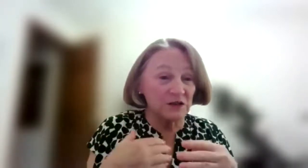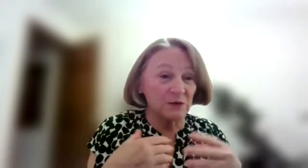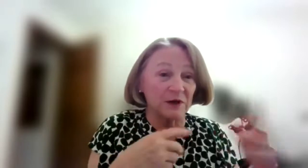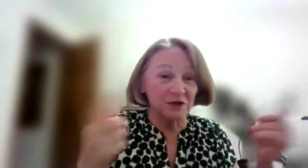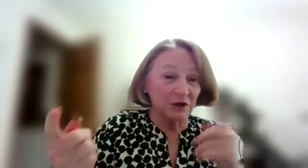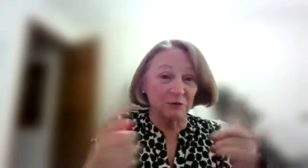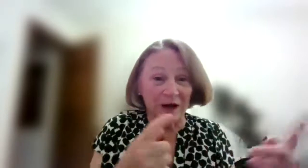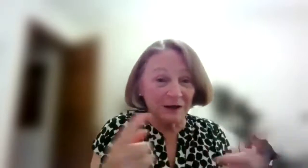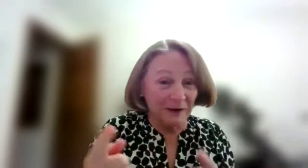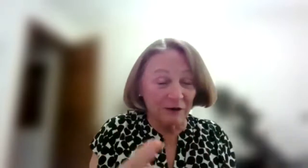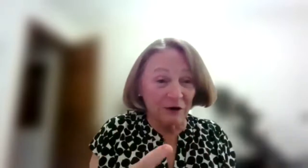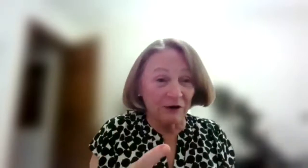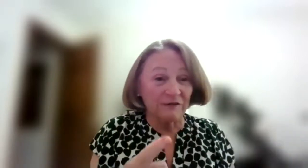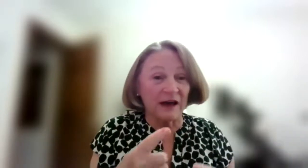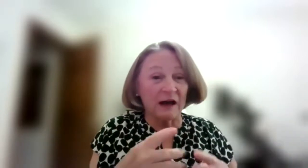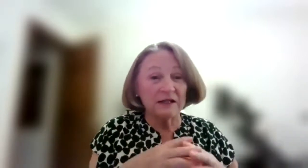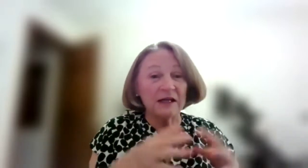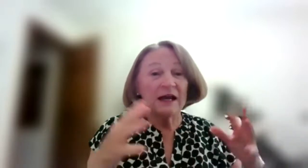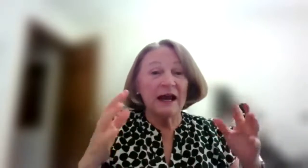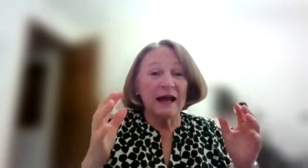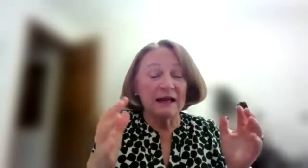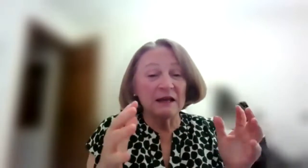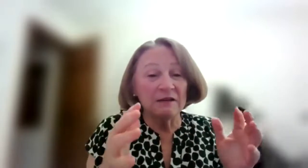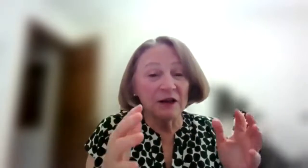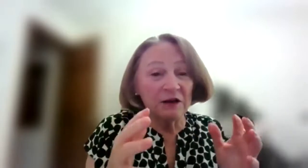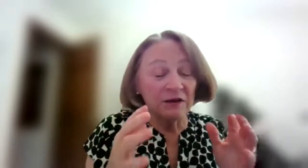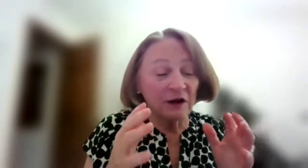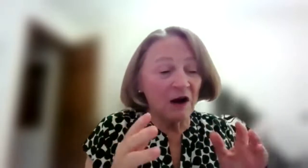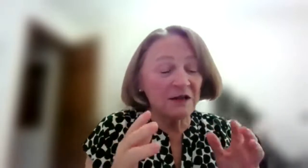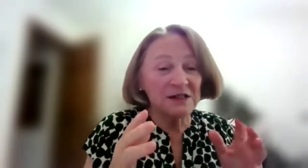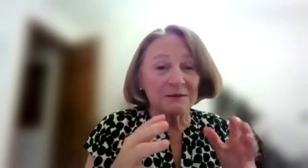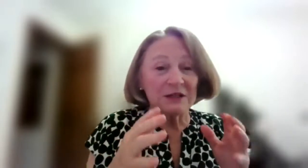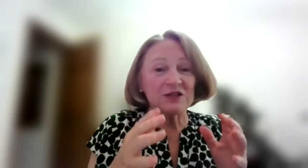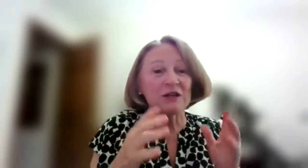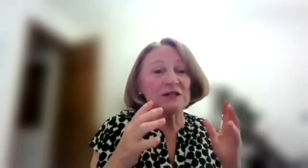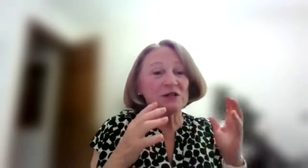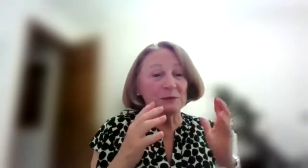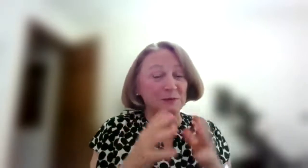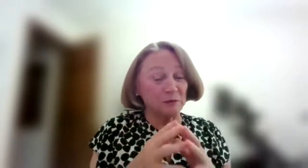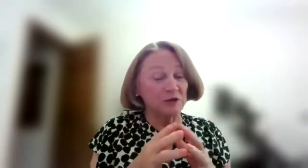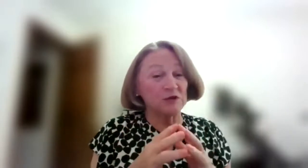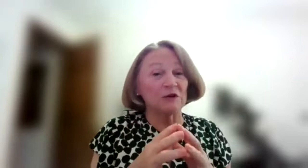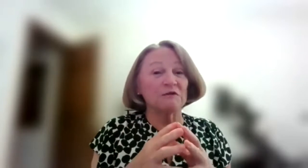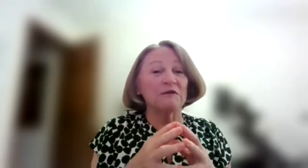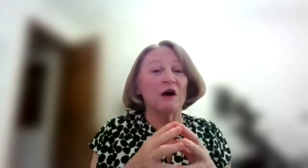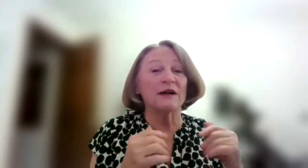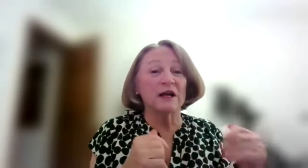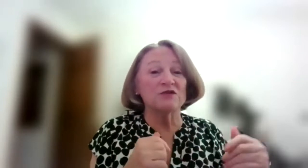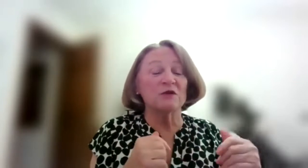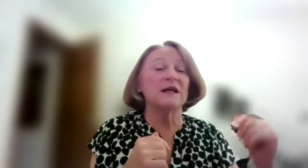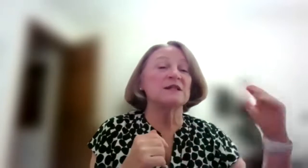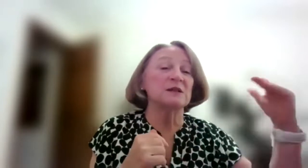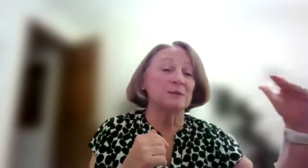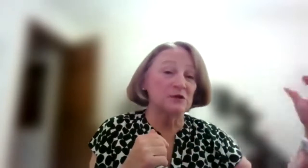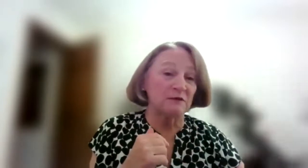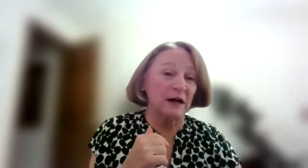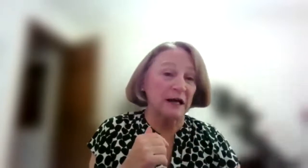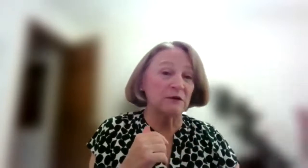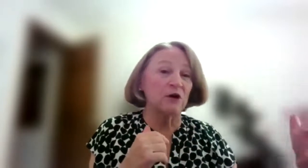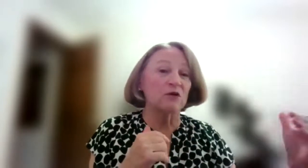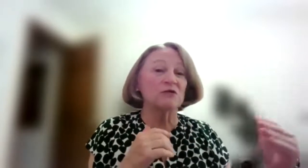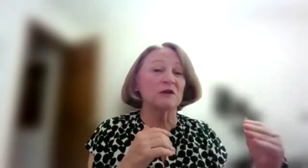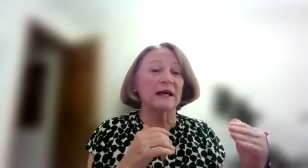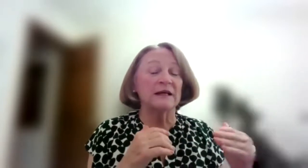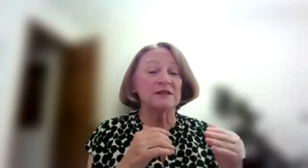informs that as well. So you're right about all of that. And the concept initially is to preserve our natural lands, to preserve